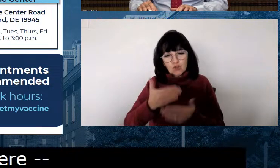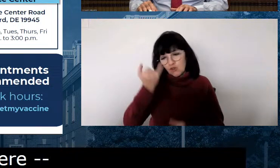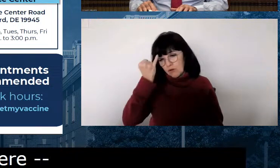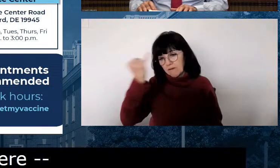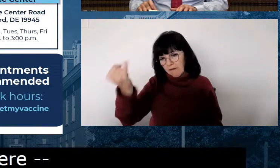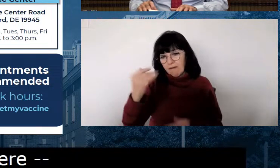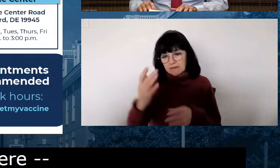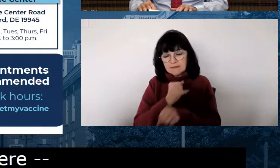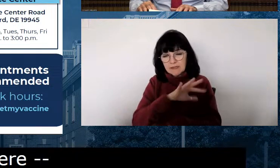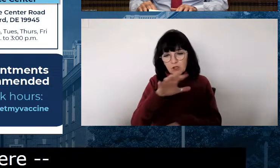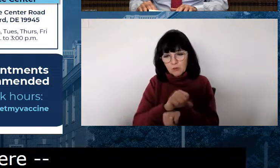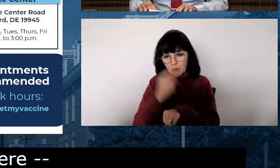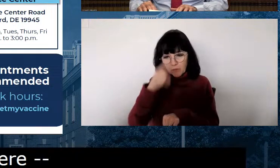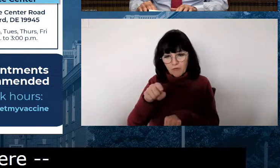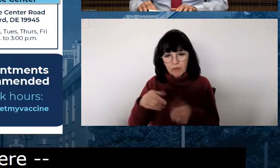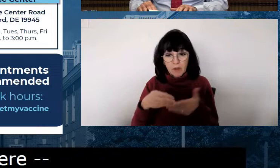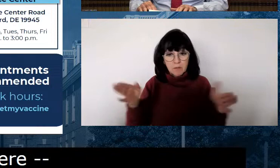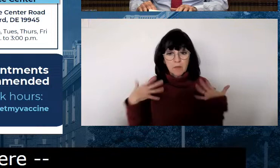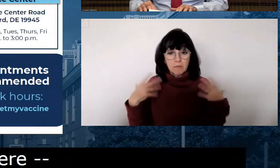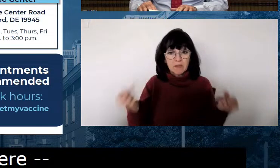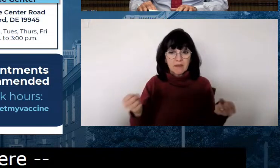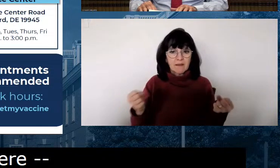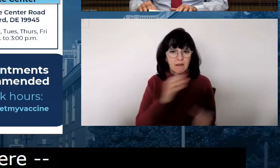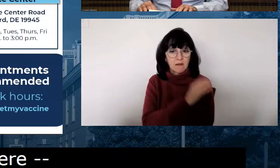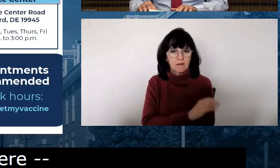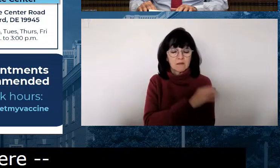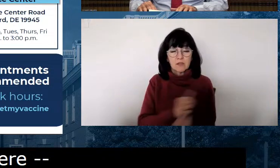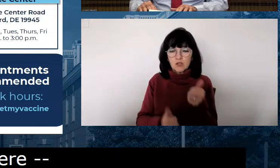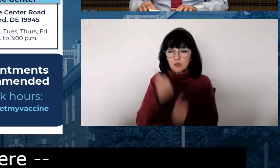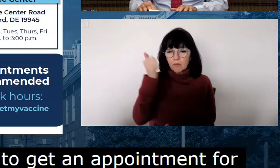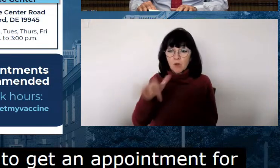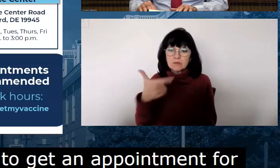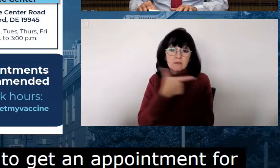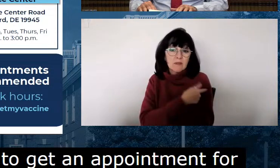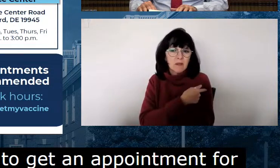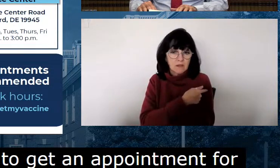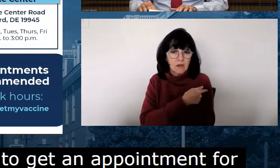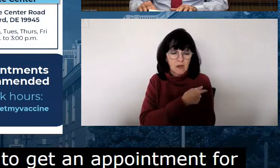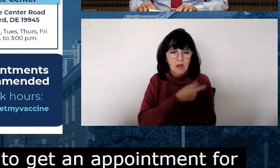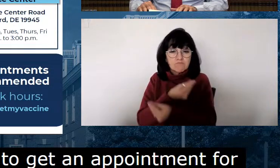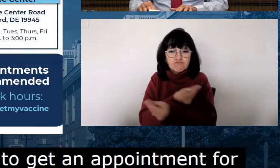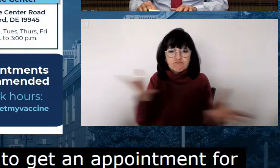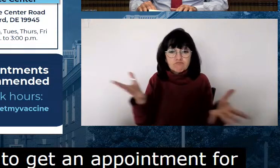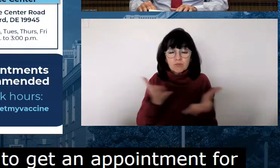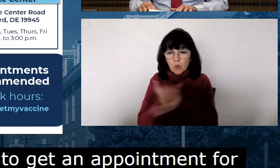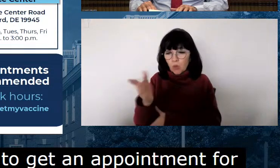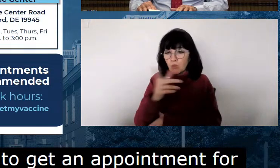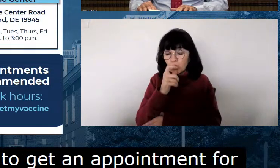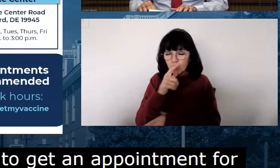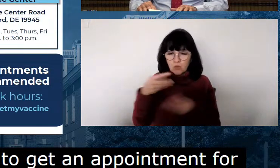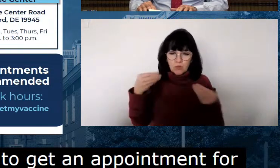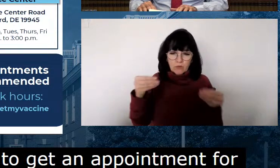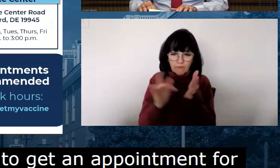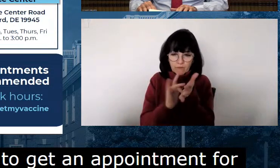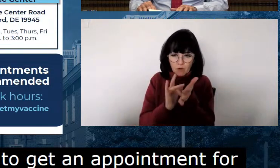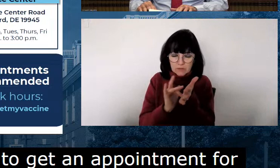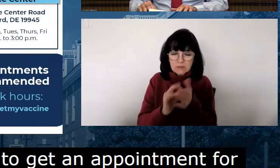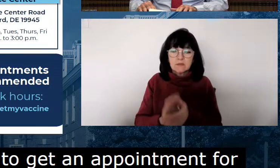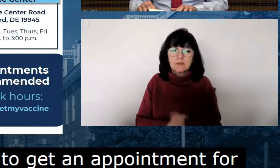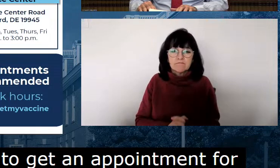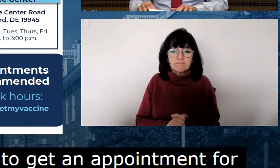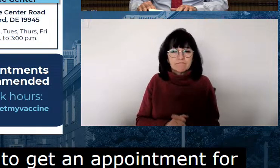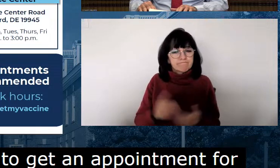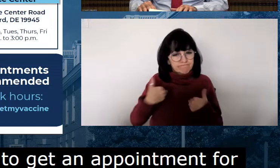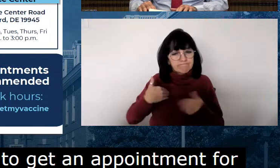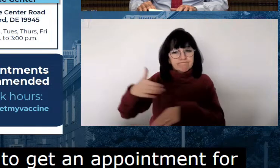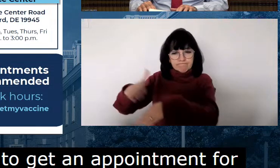get vaccinated. Most of the vaccines are being delivered right now by our pharmacies. It is advisable now to